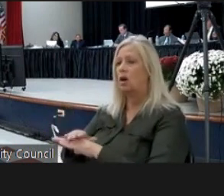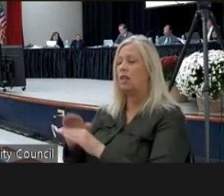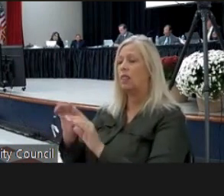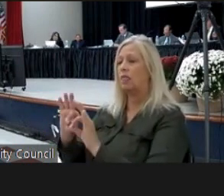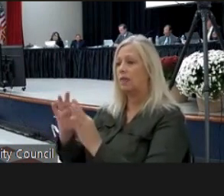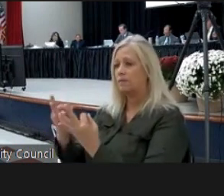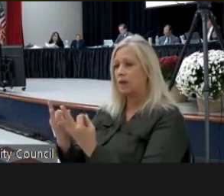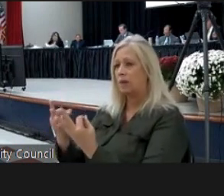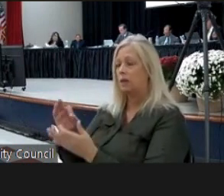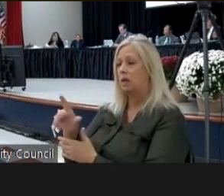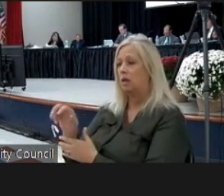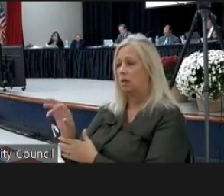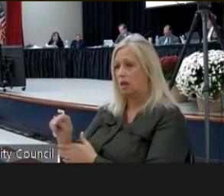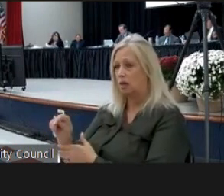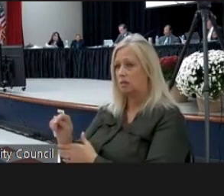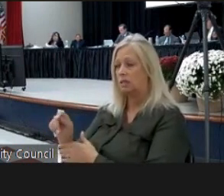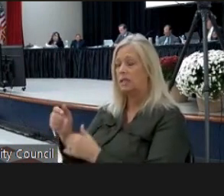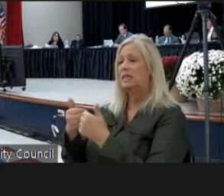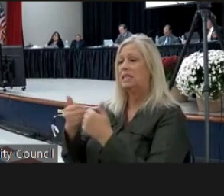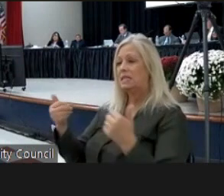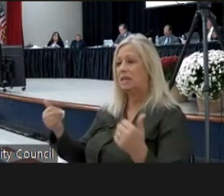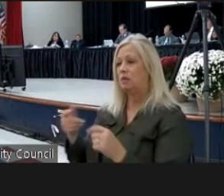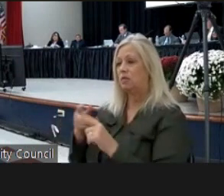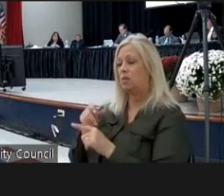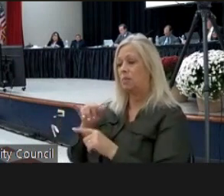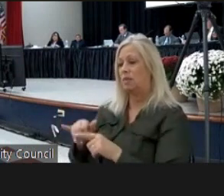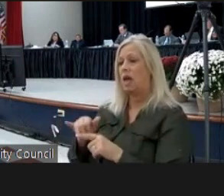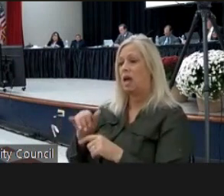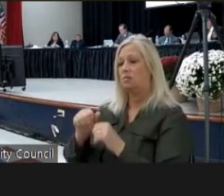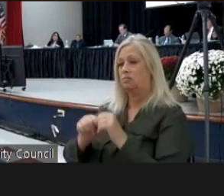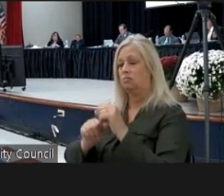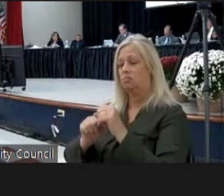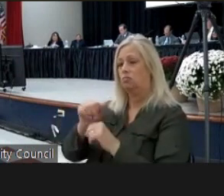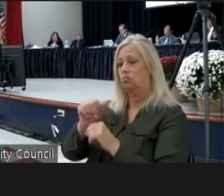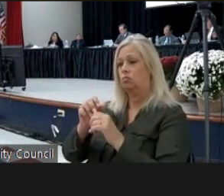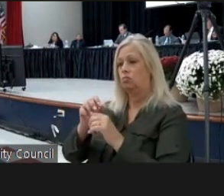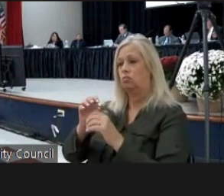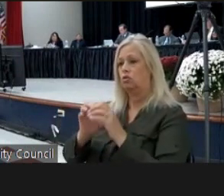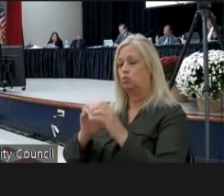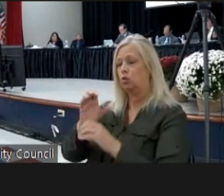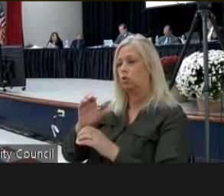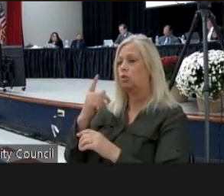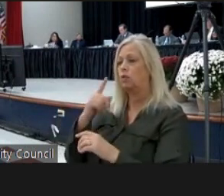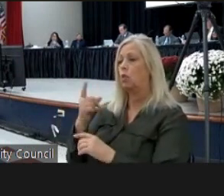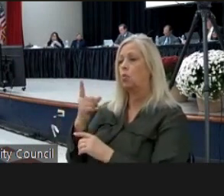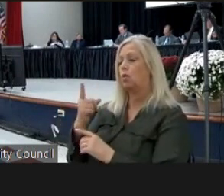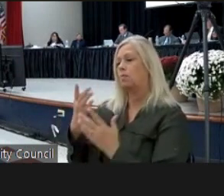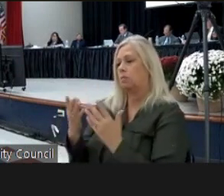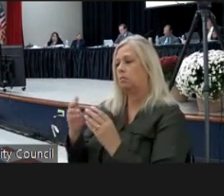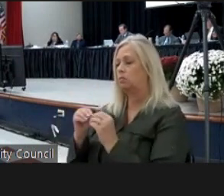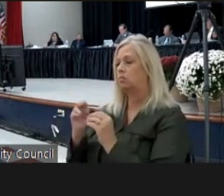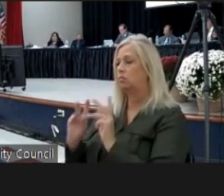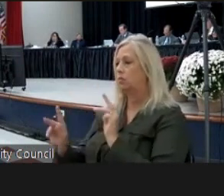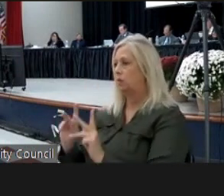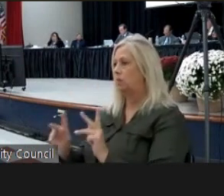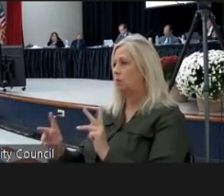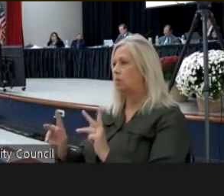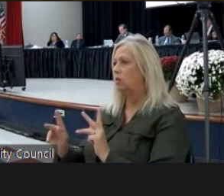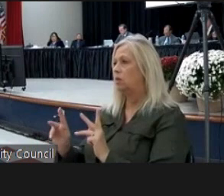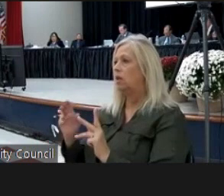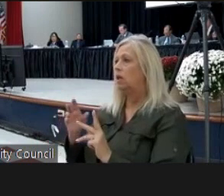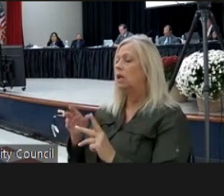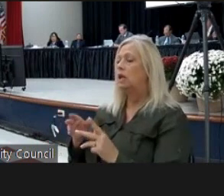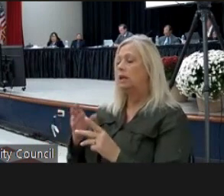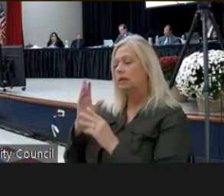from the primary structure, that includes independent living facilities for 1 or more persons with provisions for living,